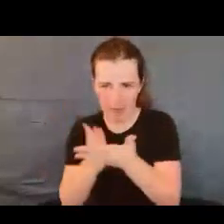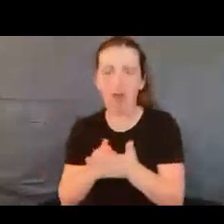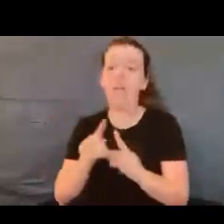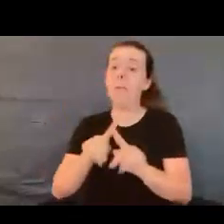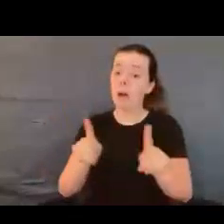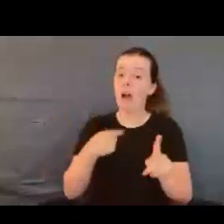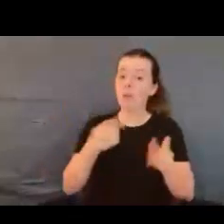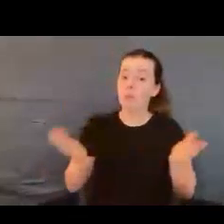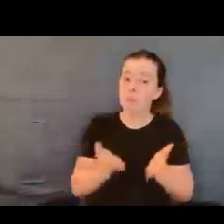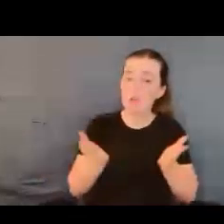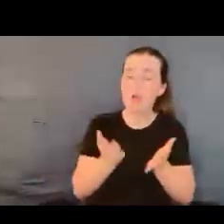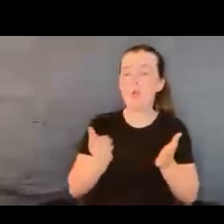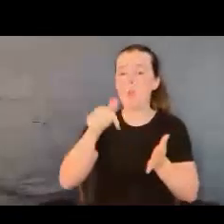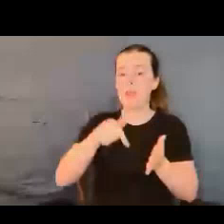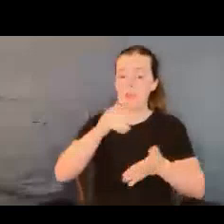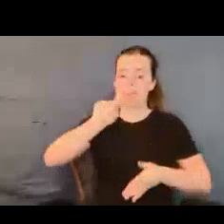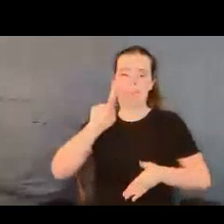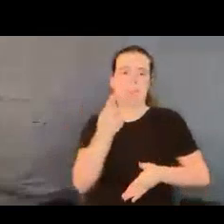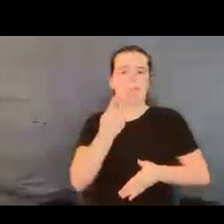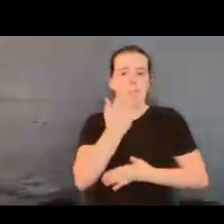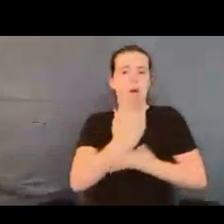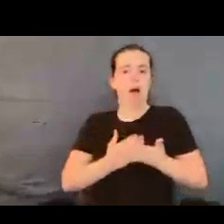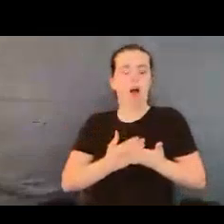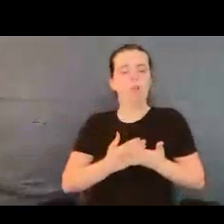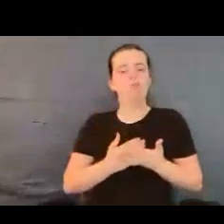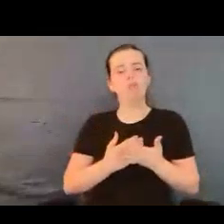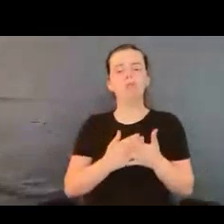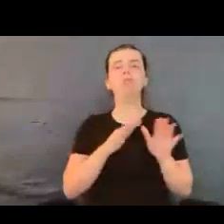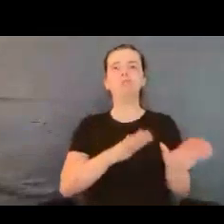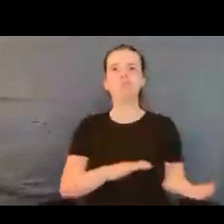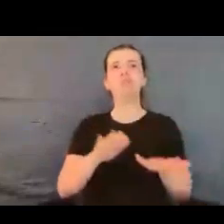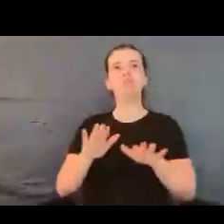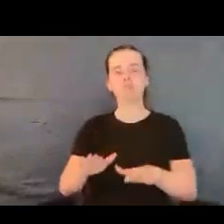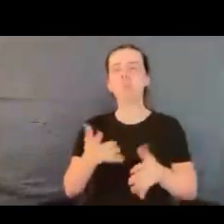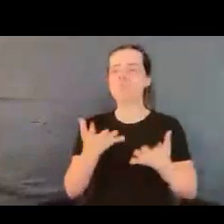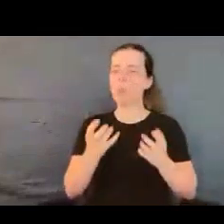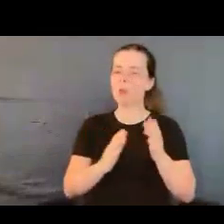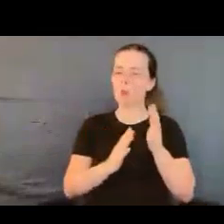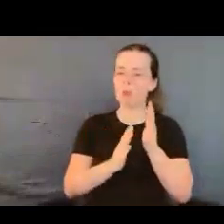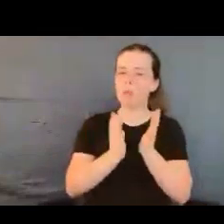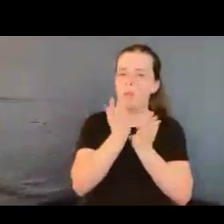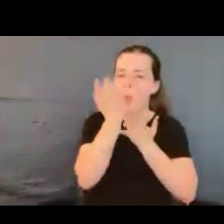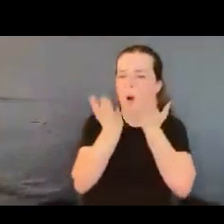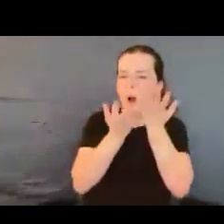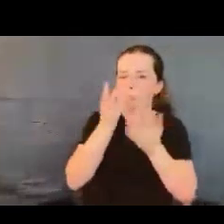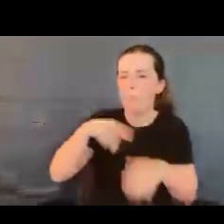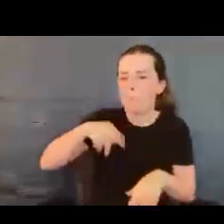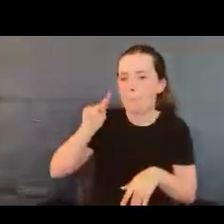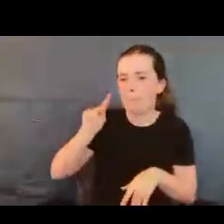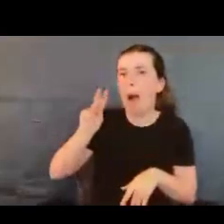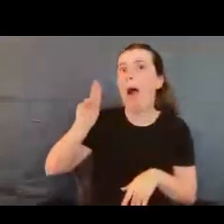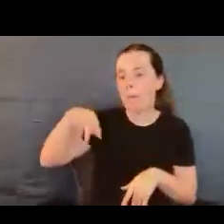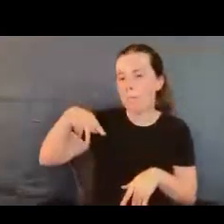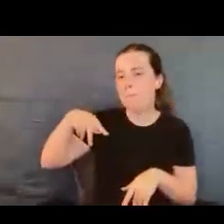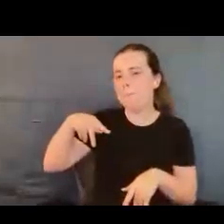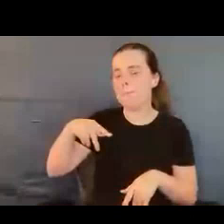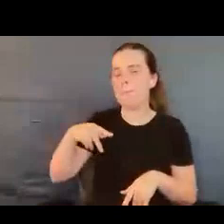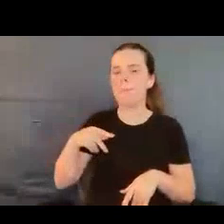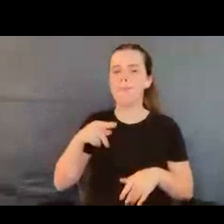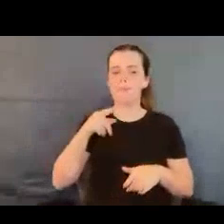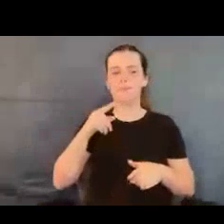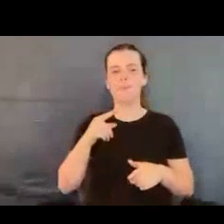let themselves settle in this section. People will go out hard, and you really want to let your legs warm up before you get to this climb. The first climb is after you run